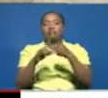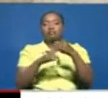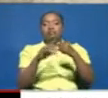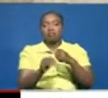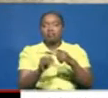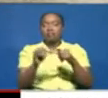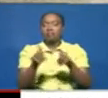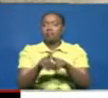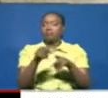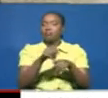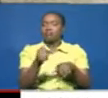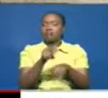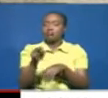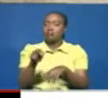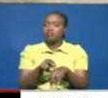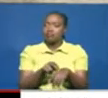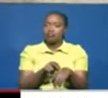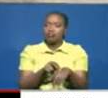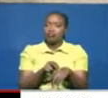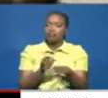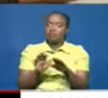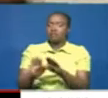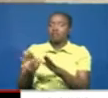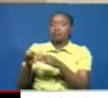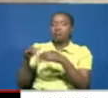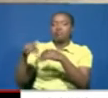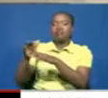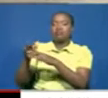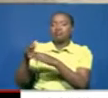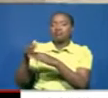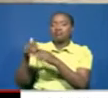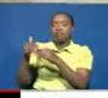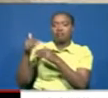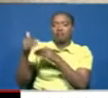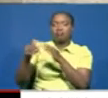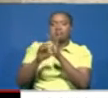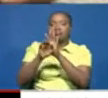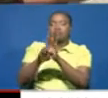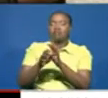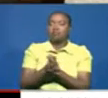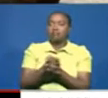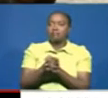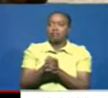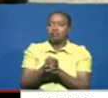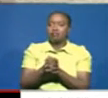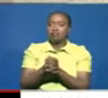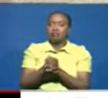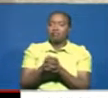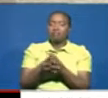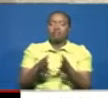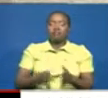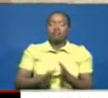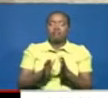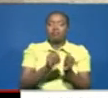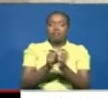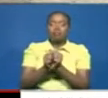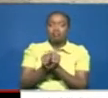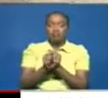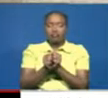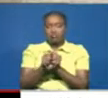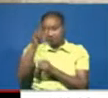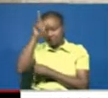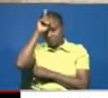nations that left us and went way ahead. And the example I have is like you're born together in this village or area. Like I